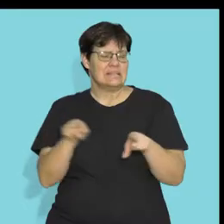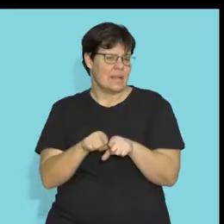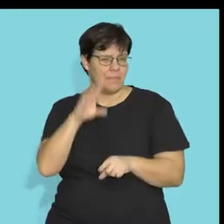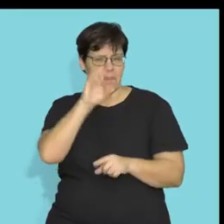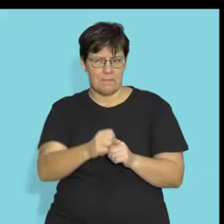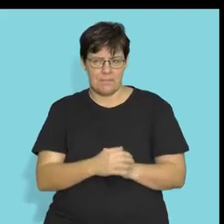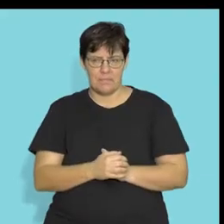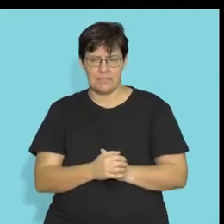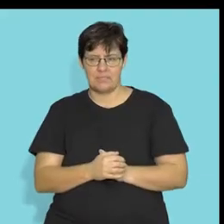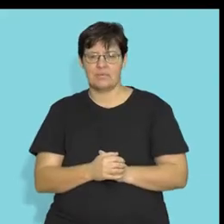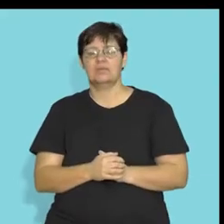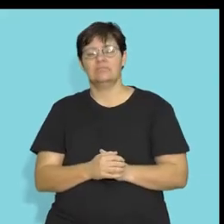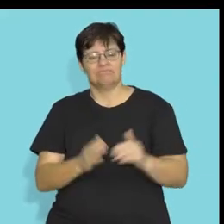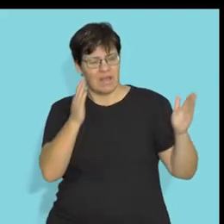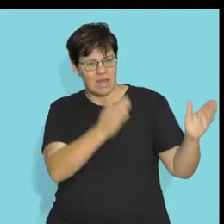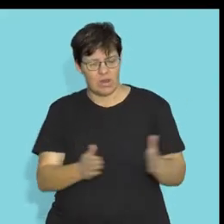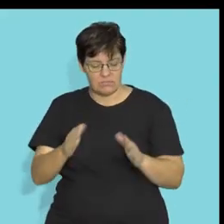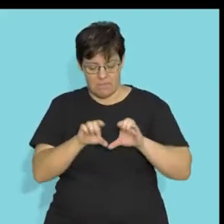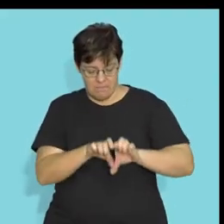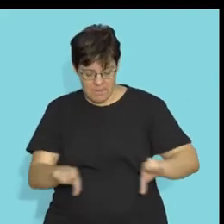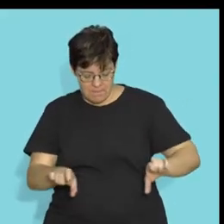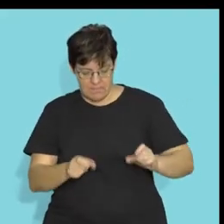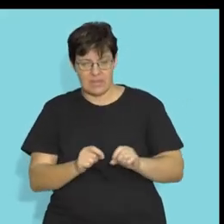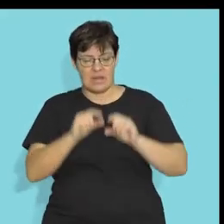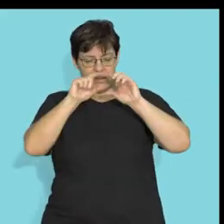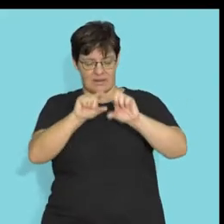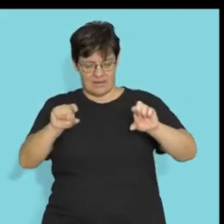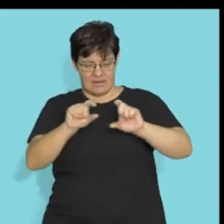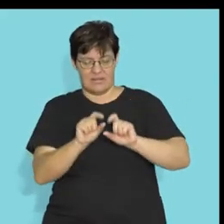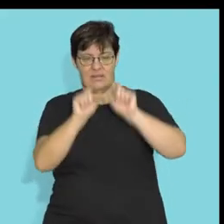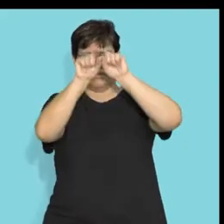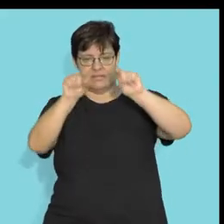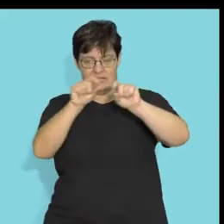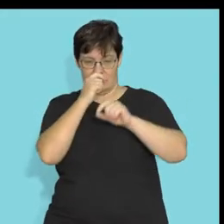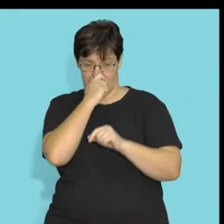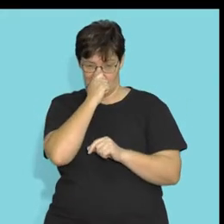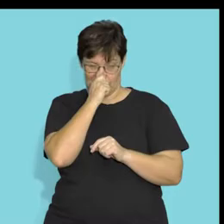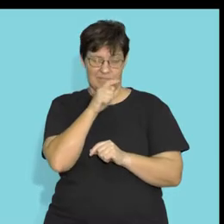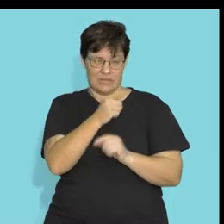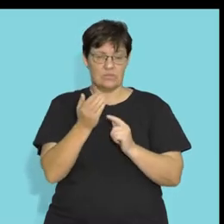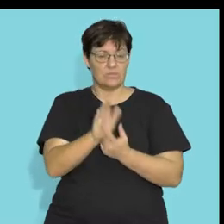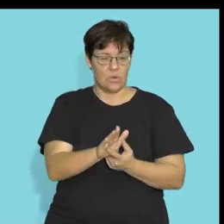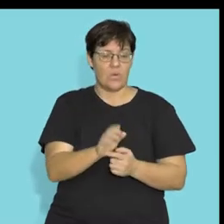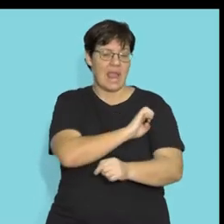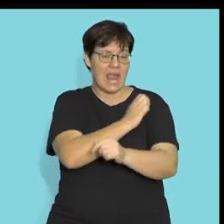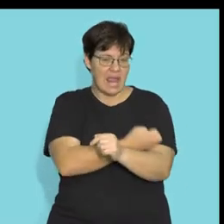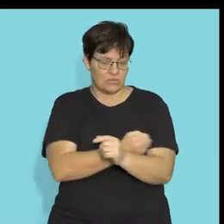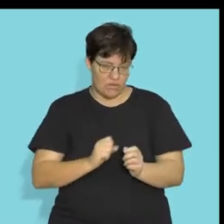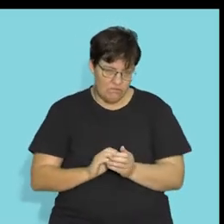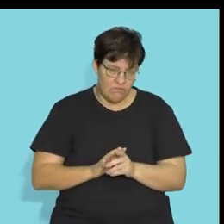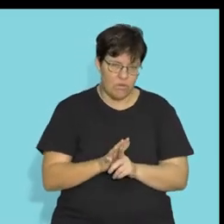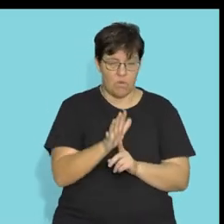to also recognize that there are arrangements of these food chains in pyramids. And these again illustrate the flow of